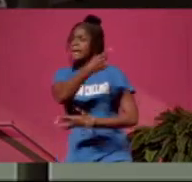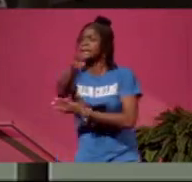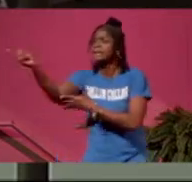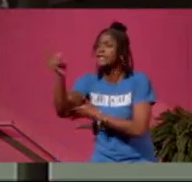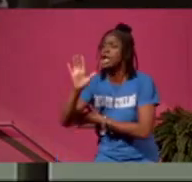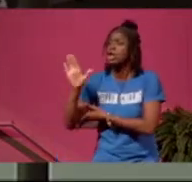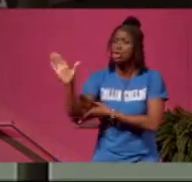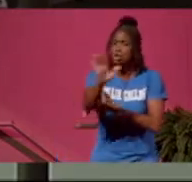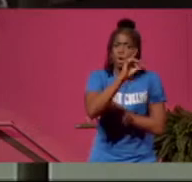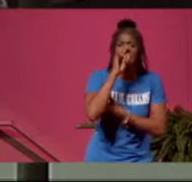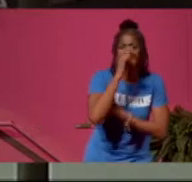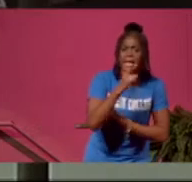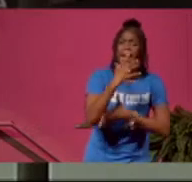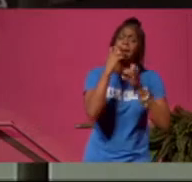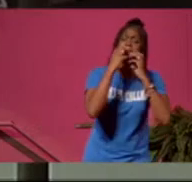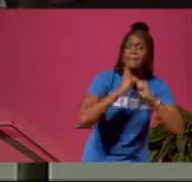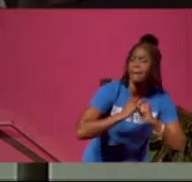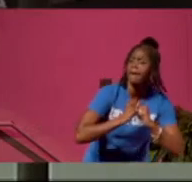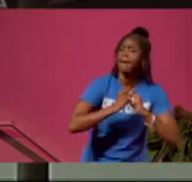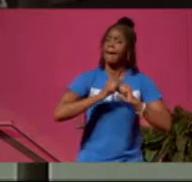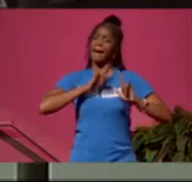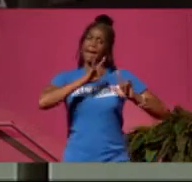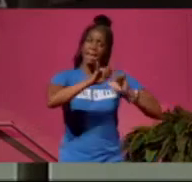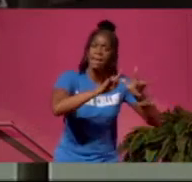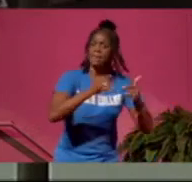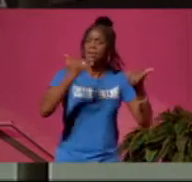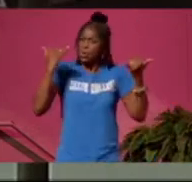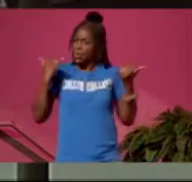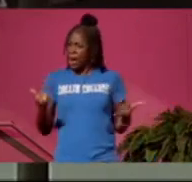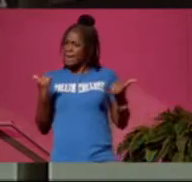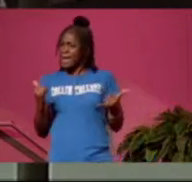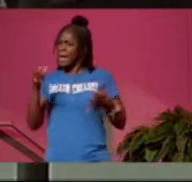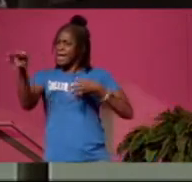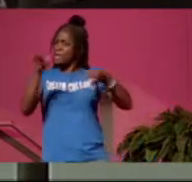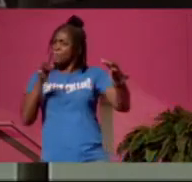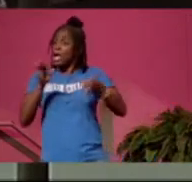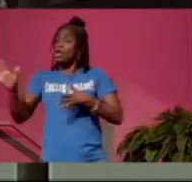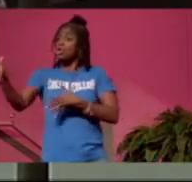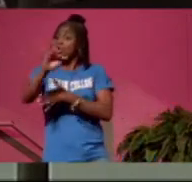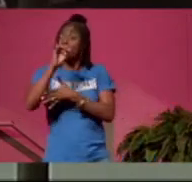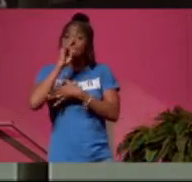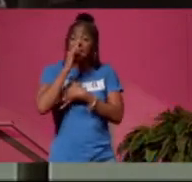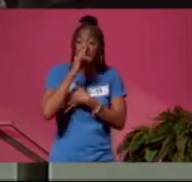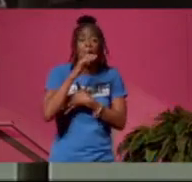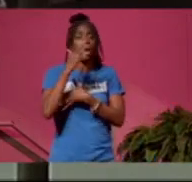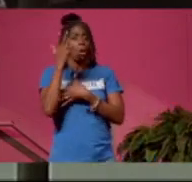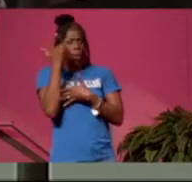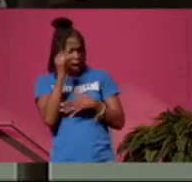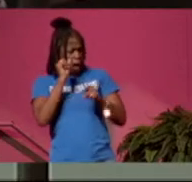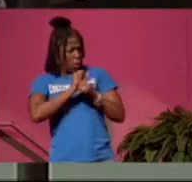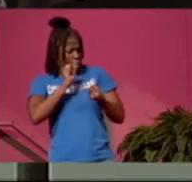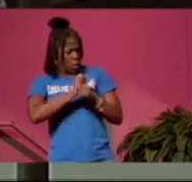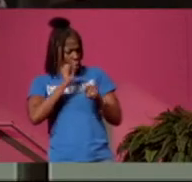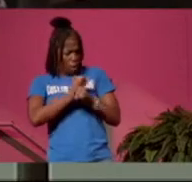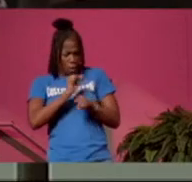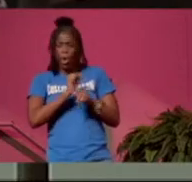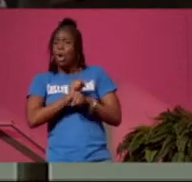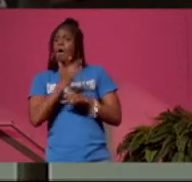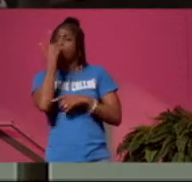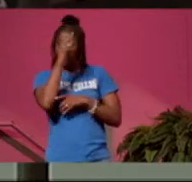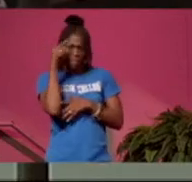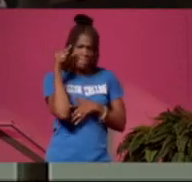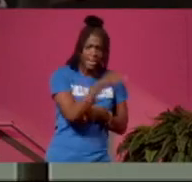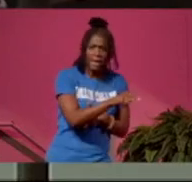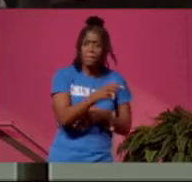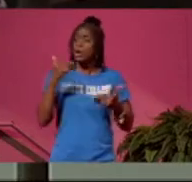care about them. Y'all ain't moving. They need to know why you work so hard. They need to know why you struggle the way that you do.